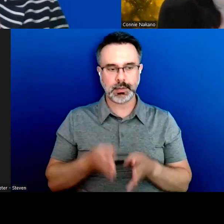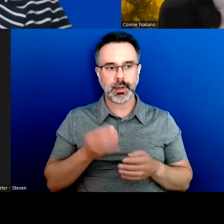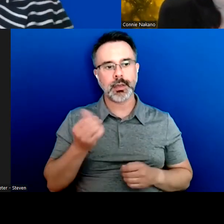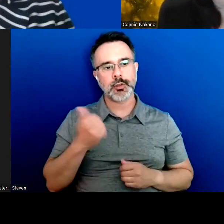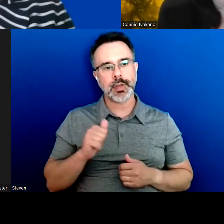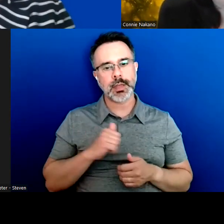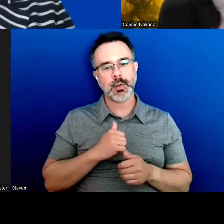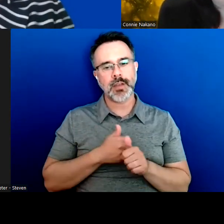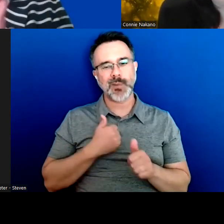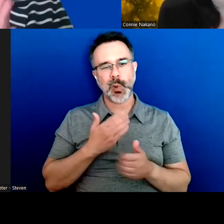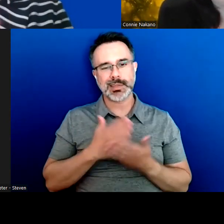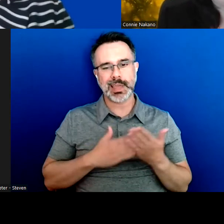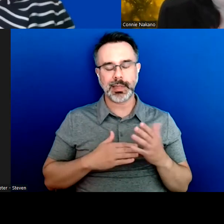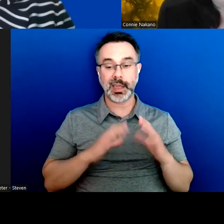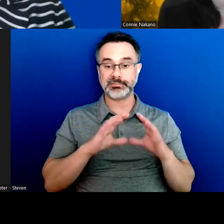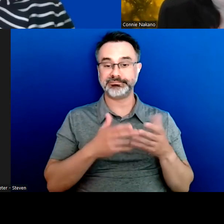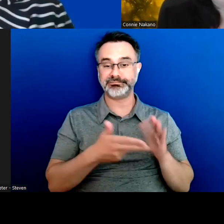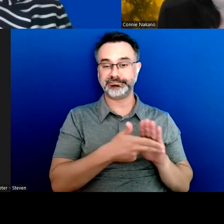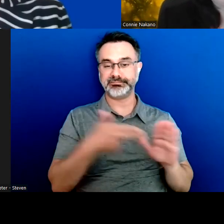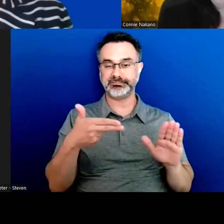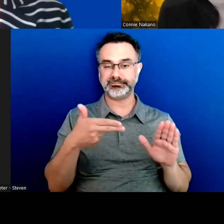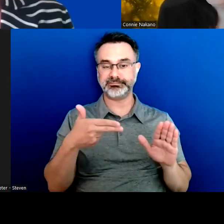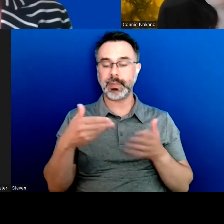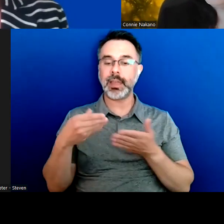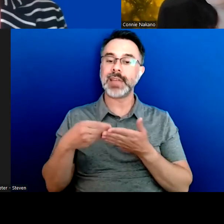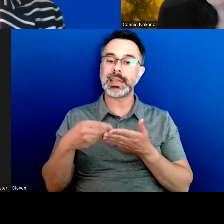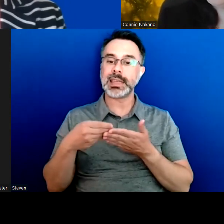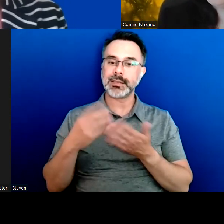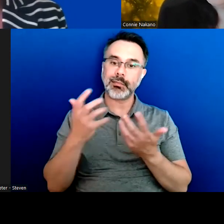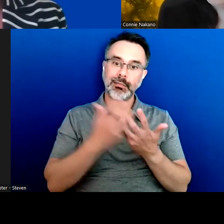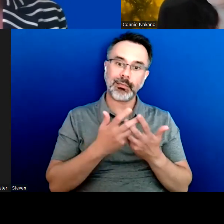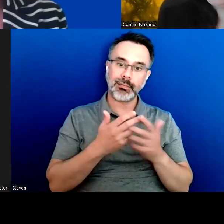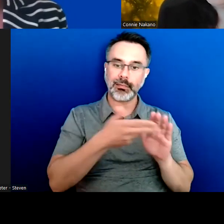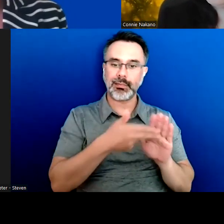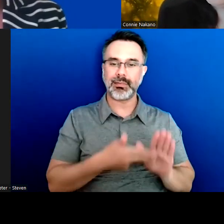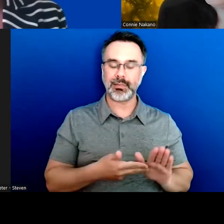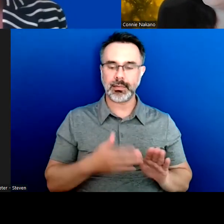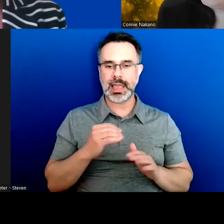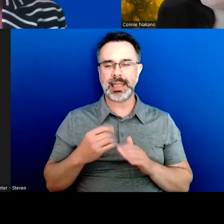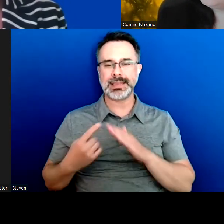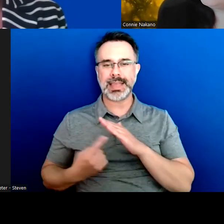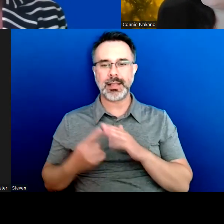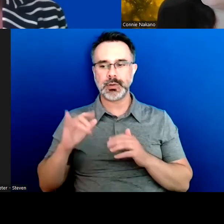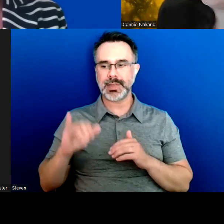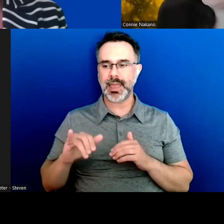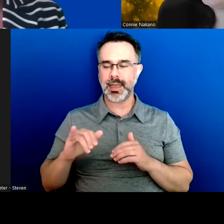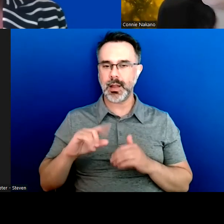avoid some of that categorical funding and those silos that serve, that